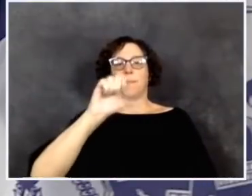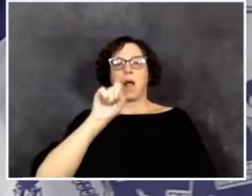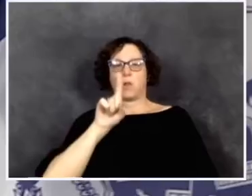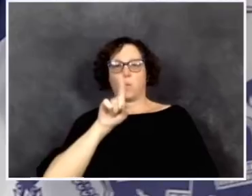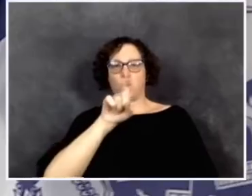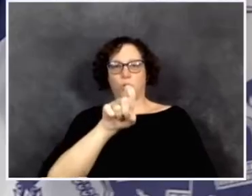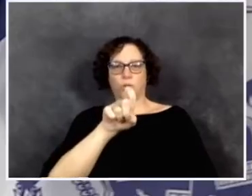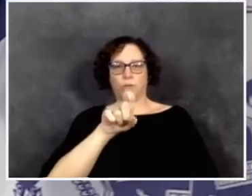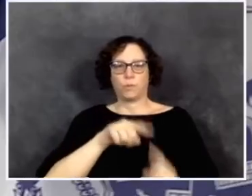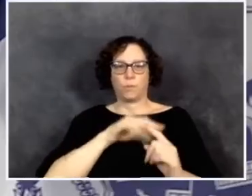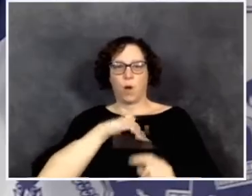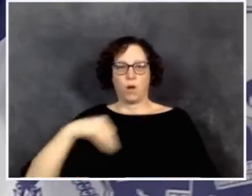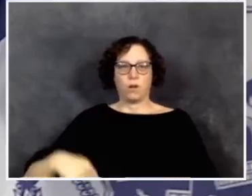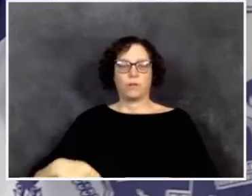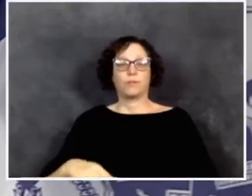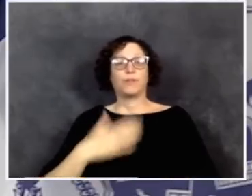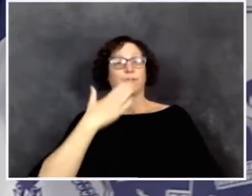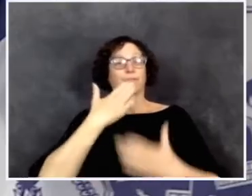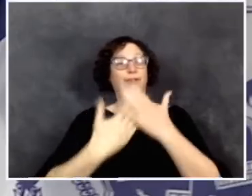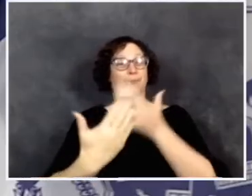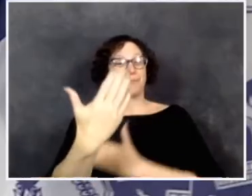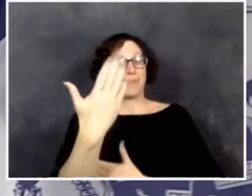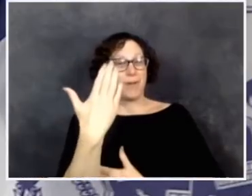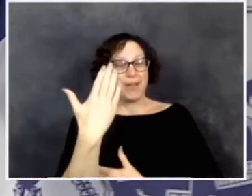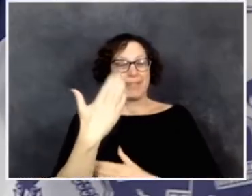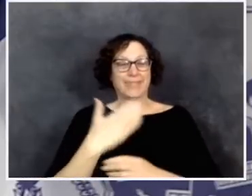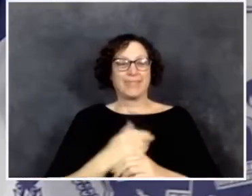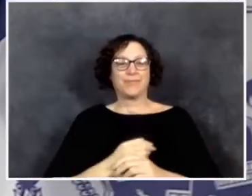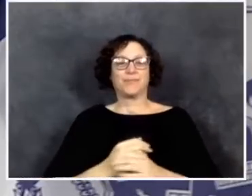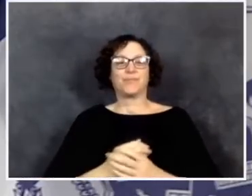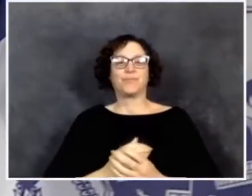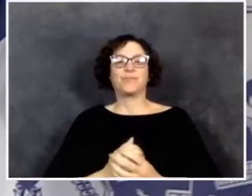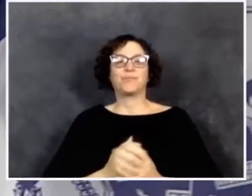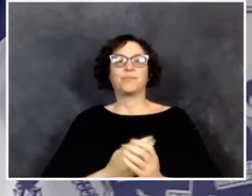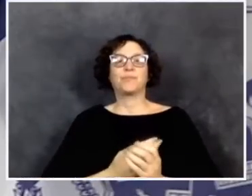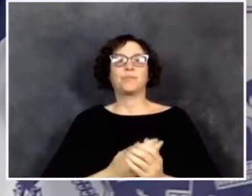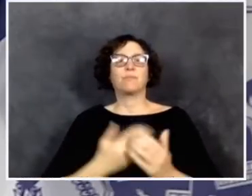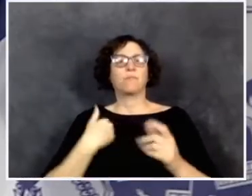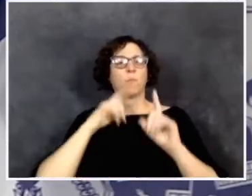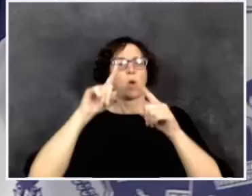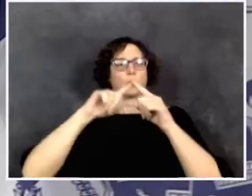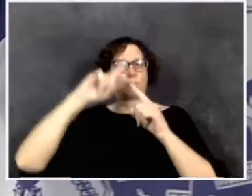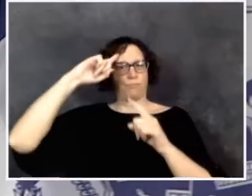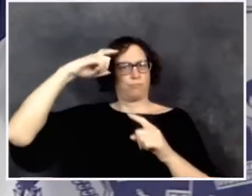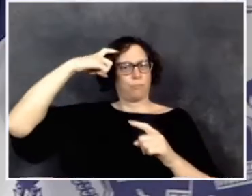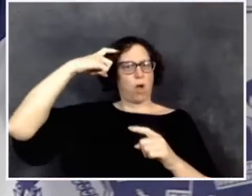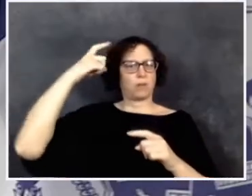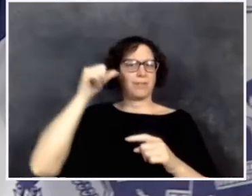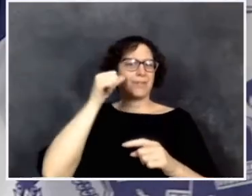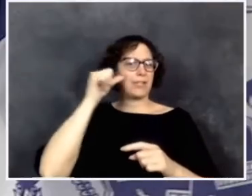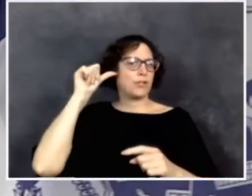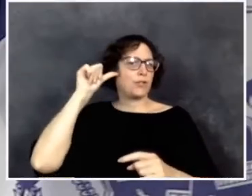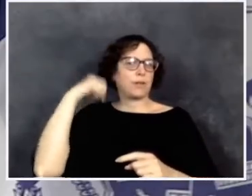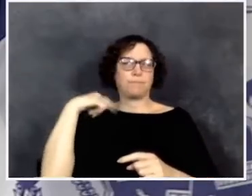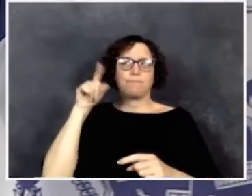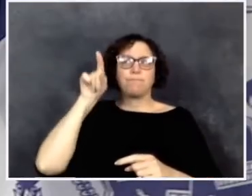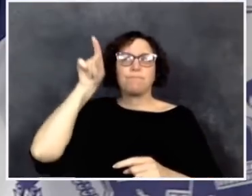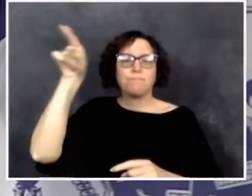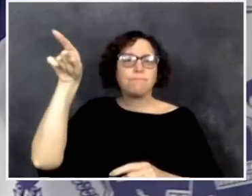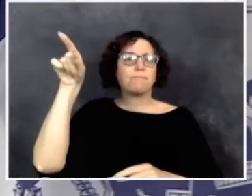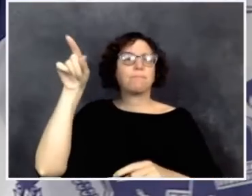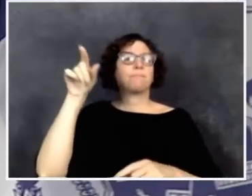the Food Distribution Center, and a number of people came up to our truck yesterday saying that they were having issues getting